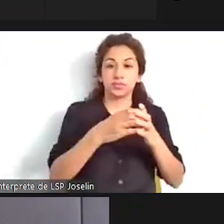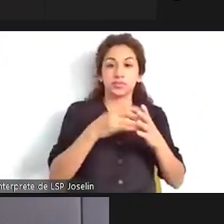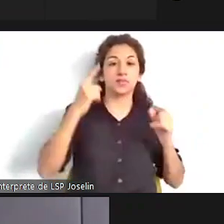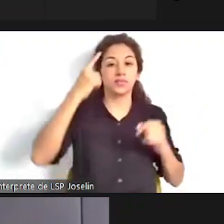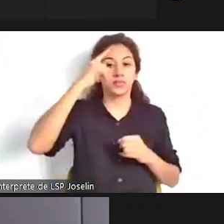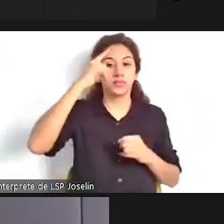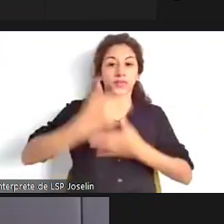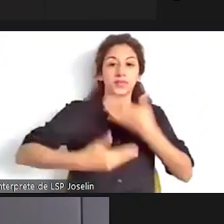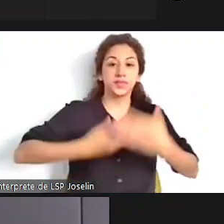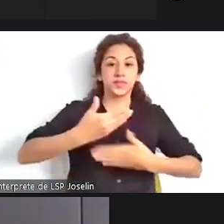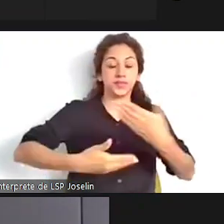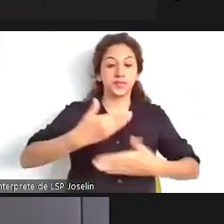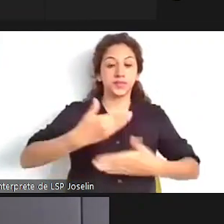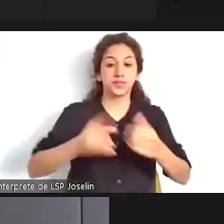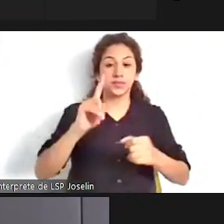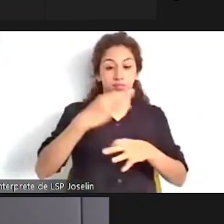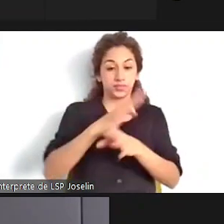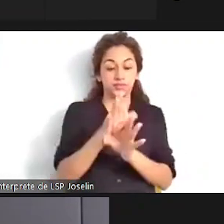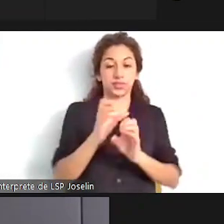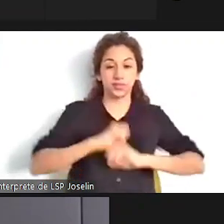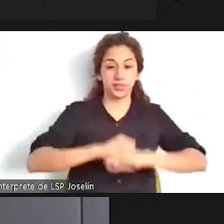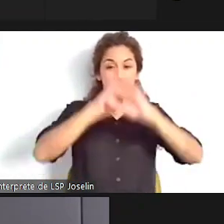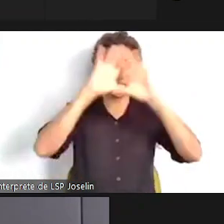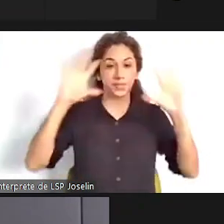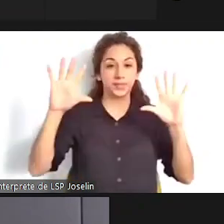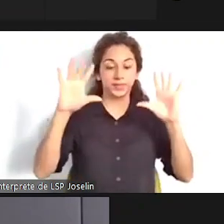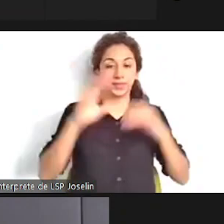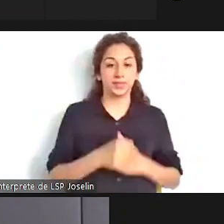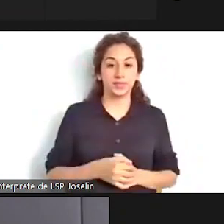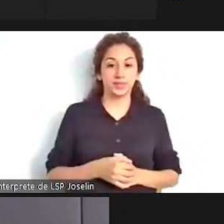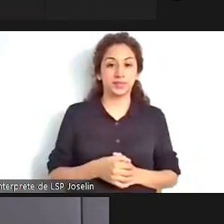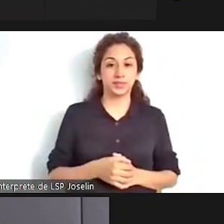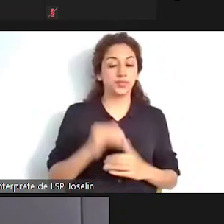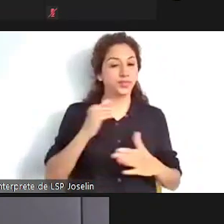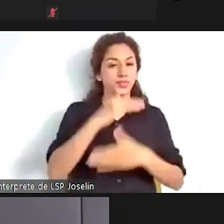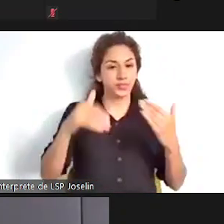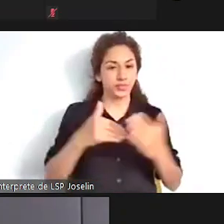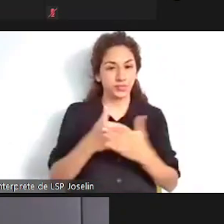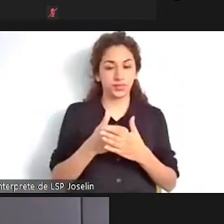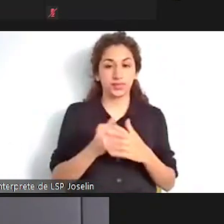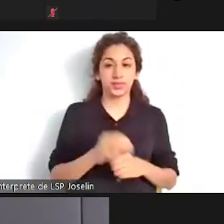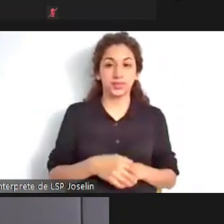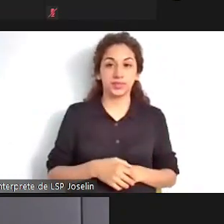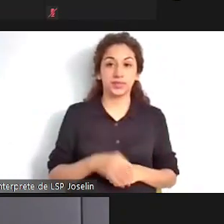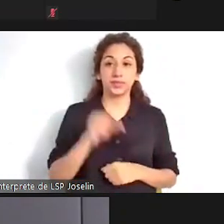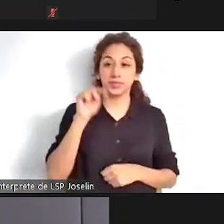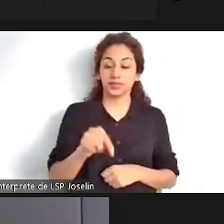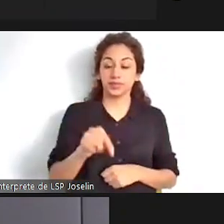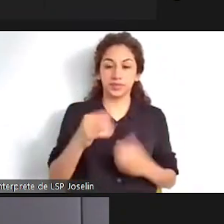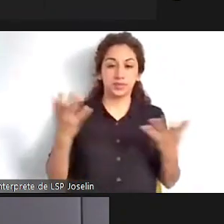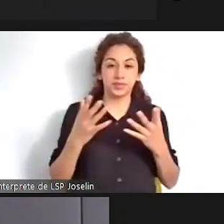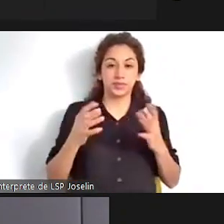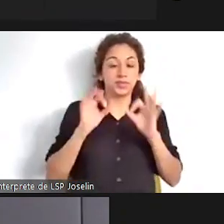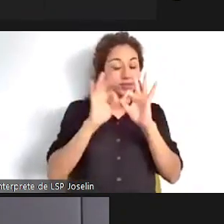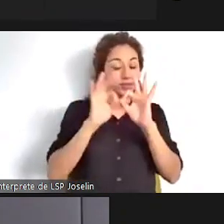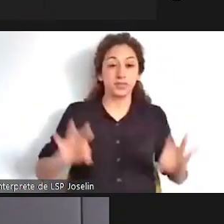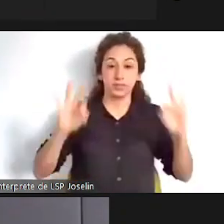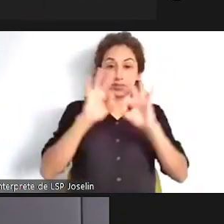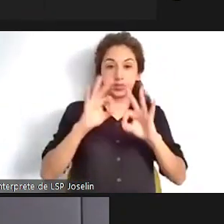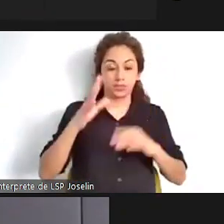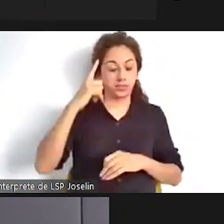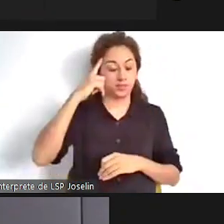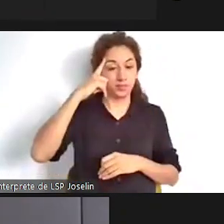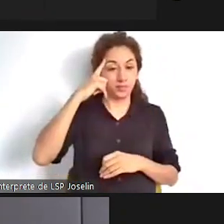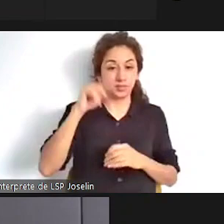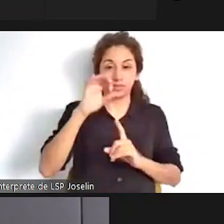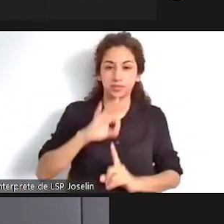governments and stakeholders to advance in this fear for with certain things in